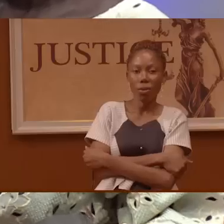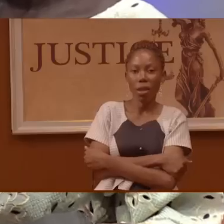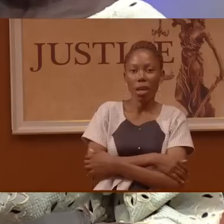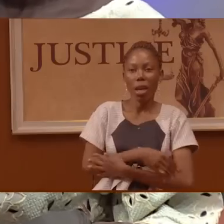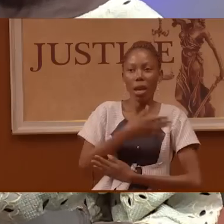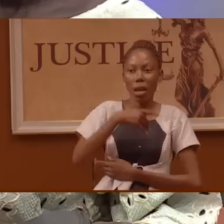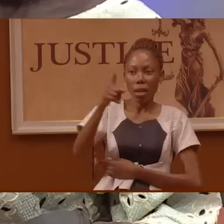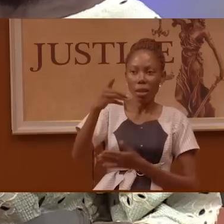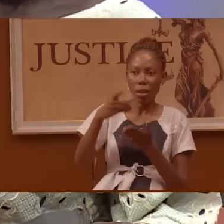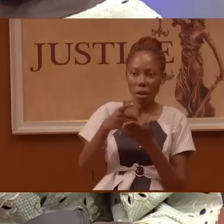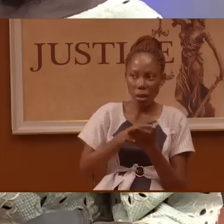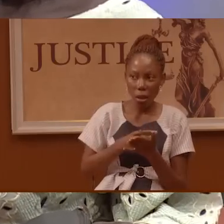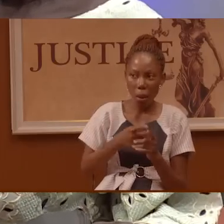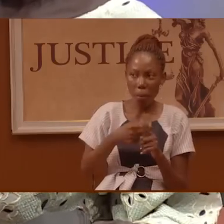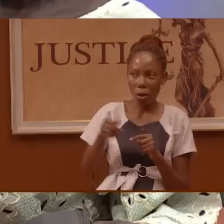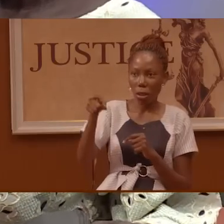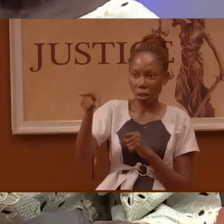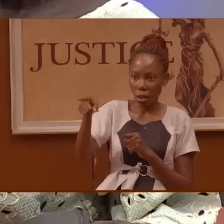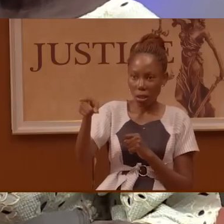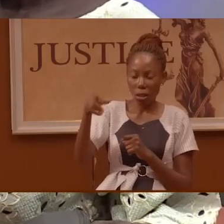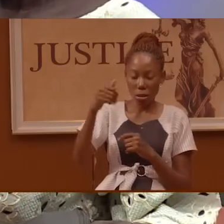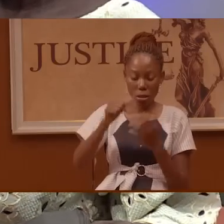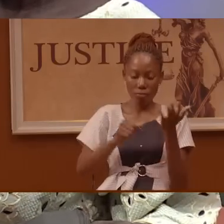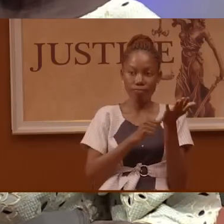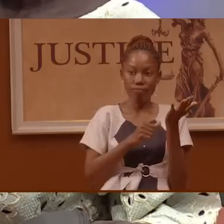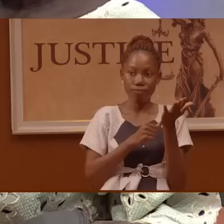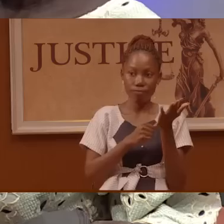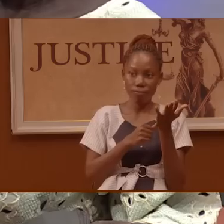And I talked to them, but the two of them, my senior,